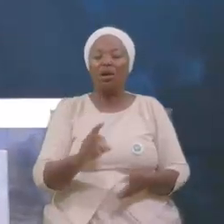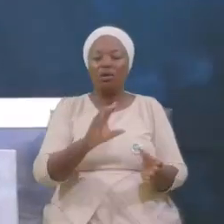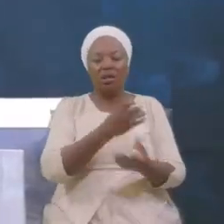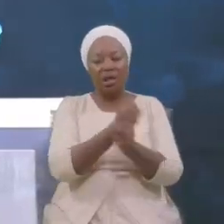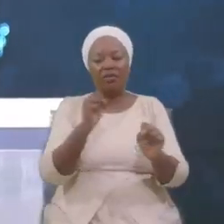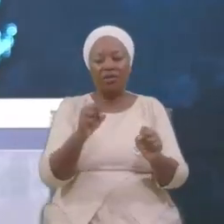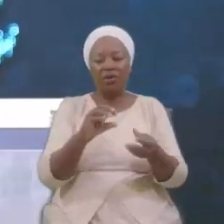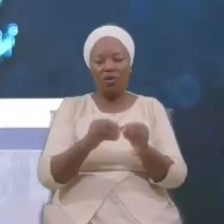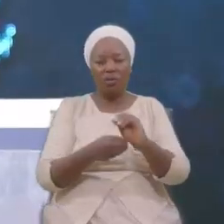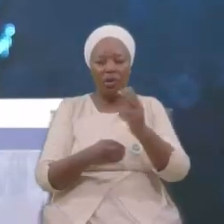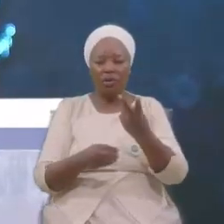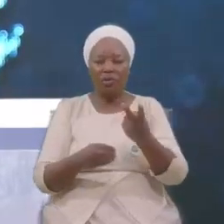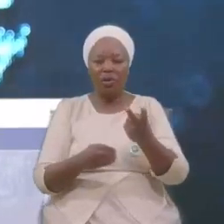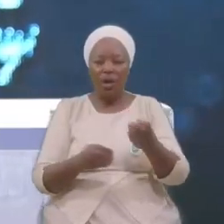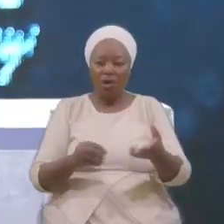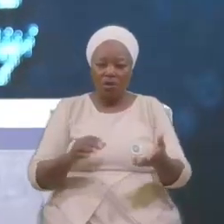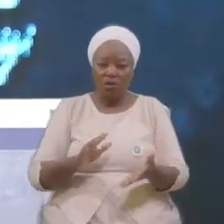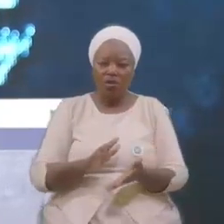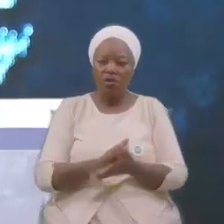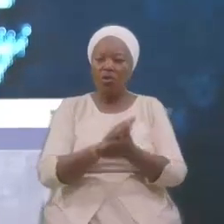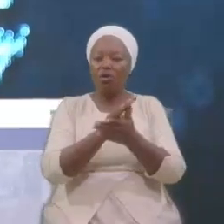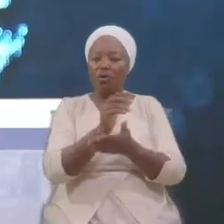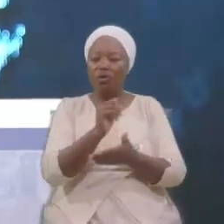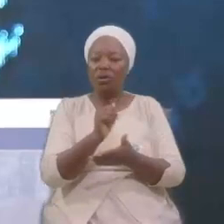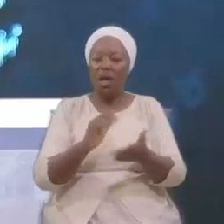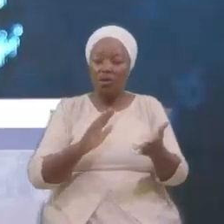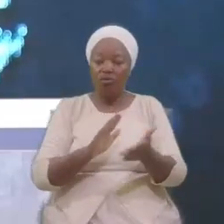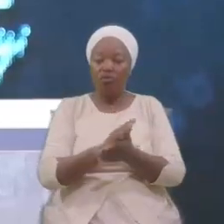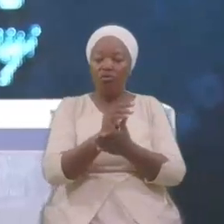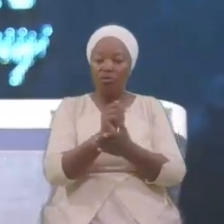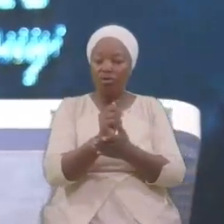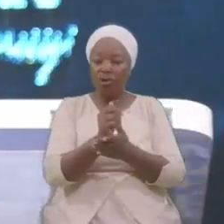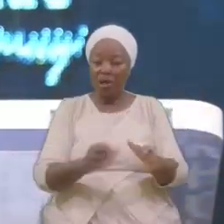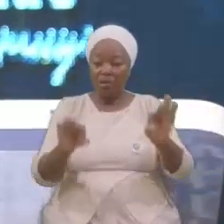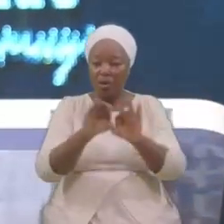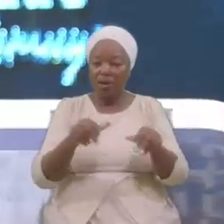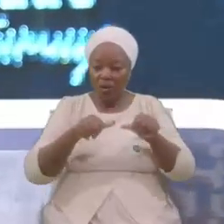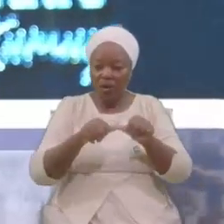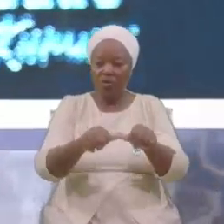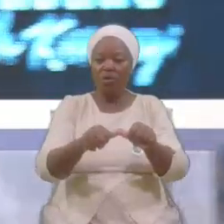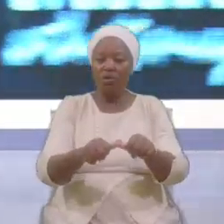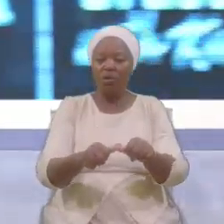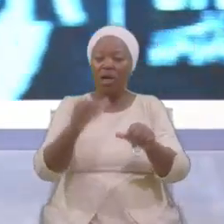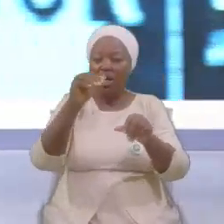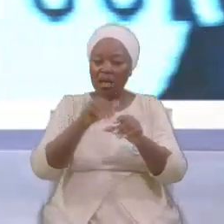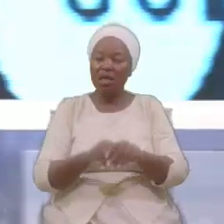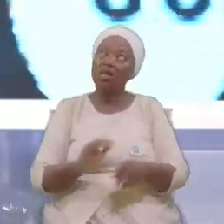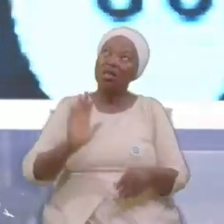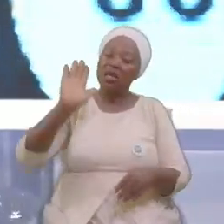two, trustworthy continuation. Trustworthy continuation in